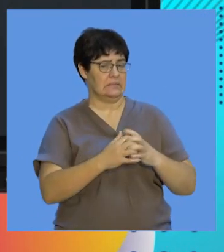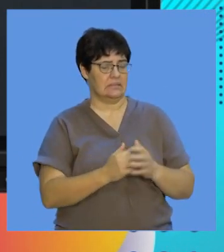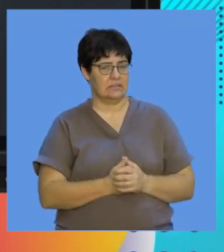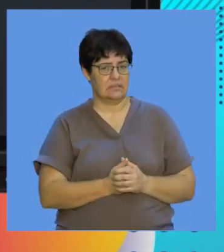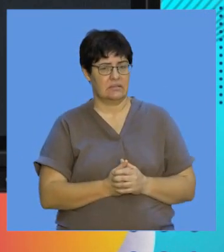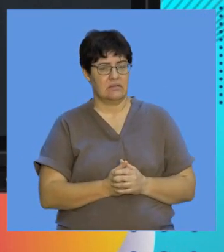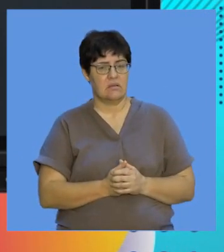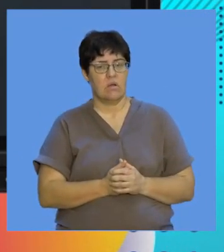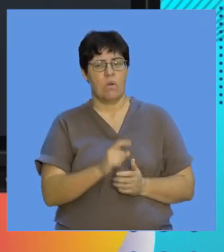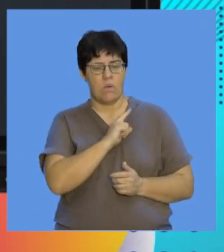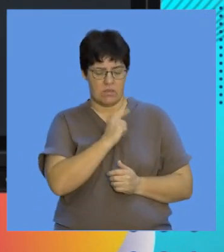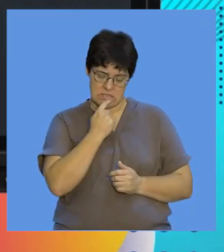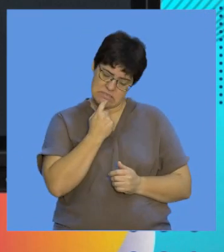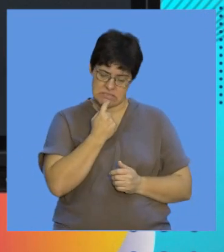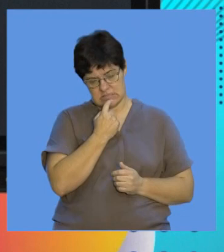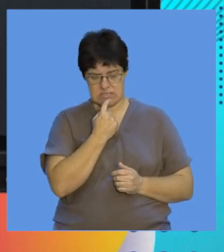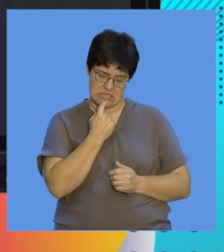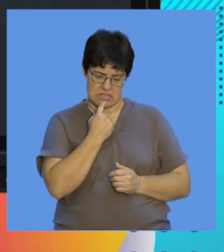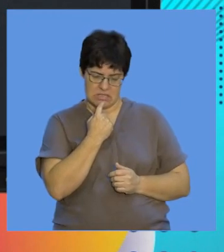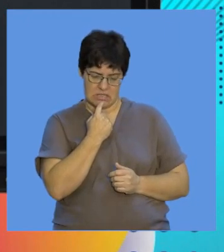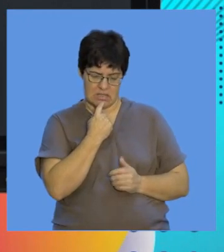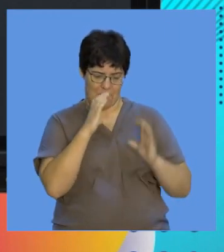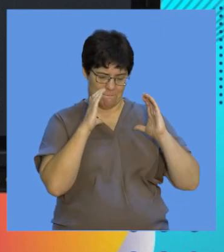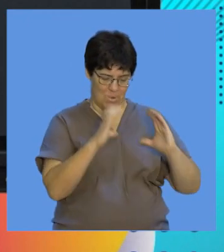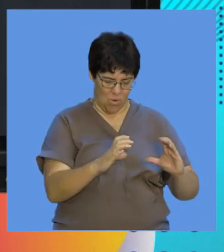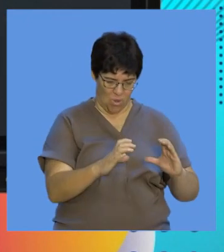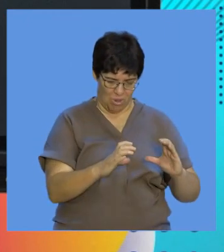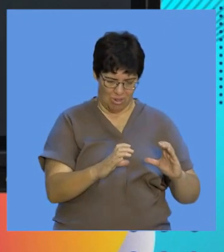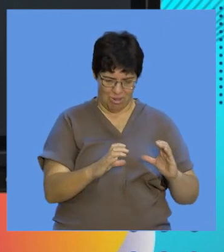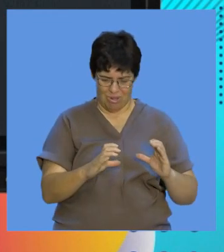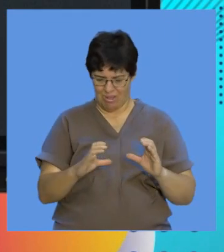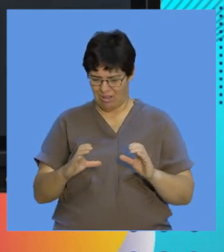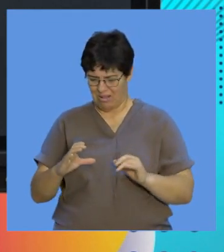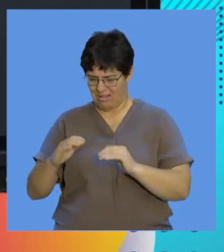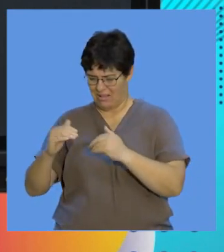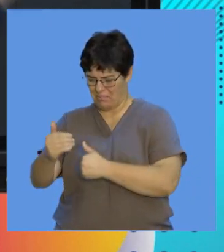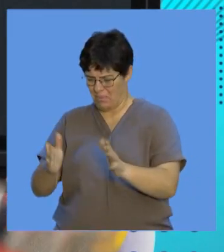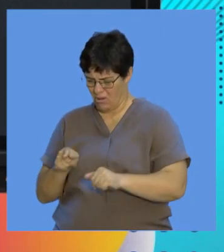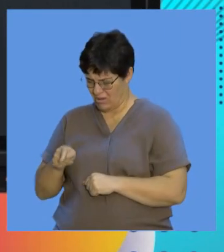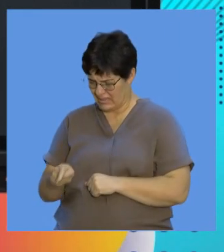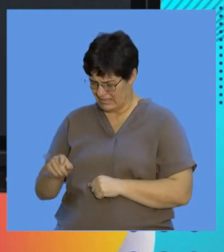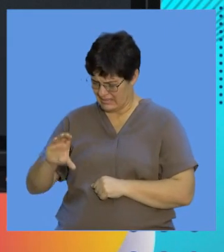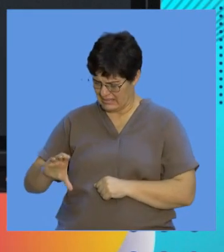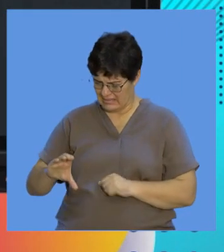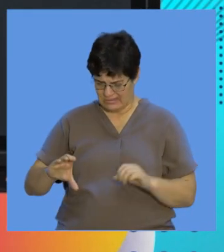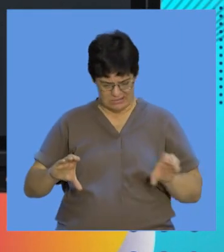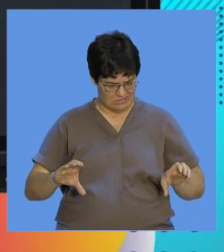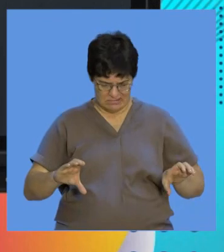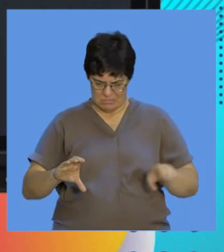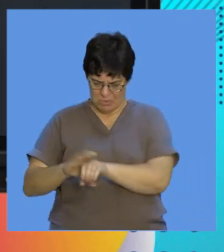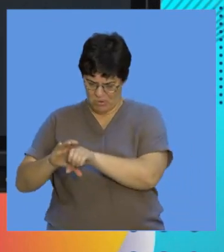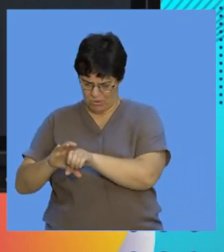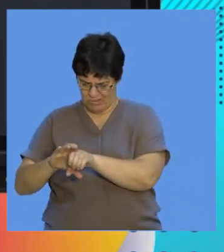we're going, oh wow, they give me a ball and they give me a container, and there's just all this stuff going on.